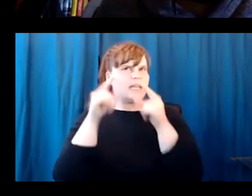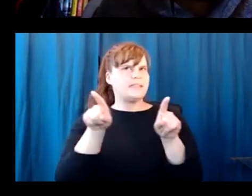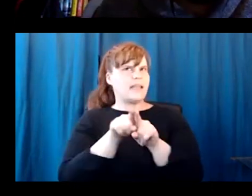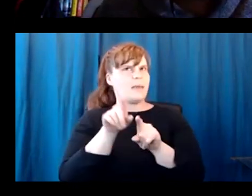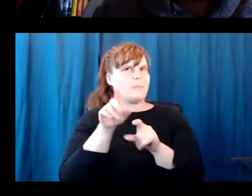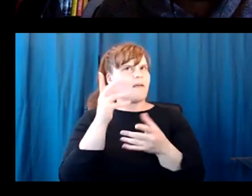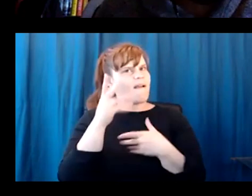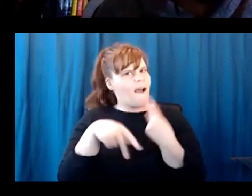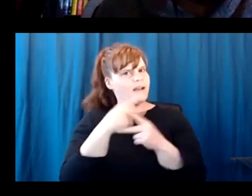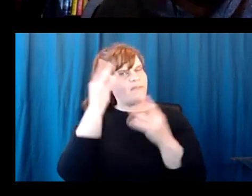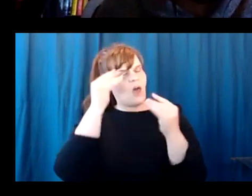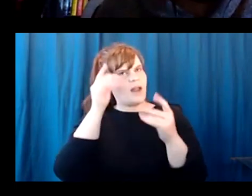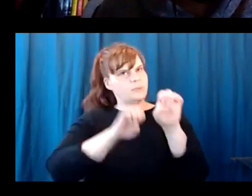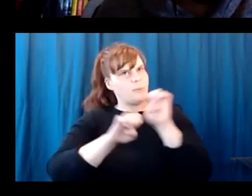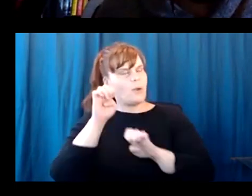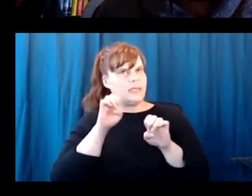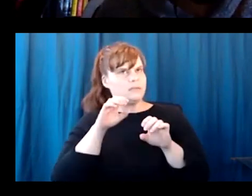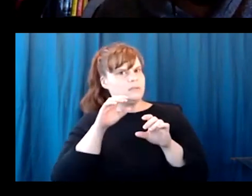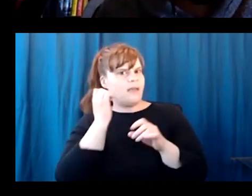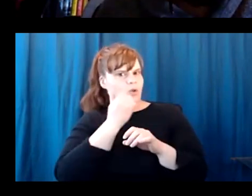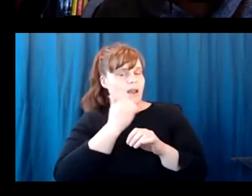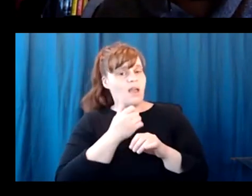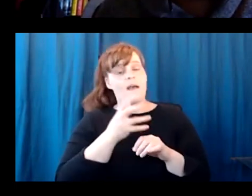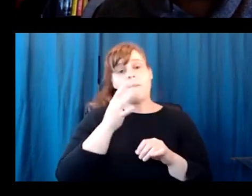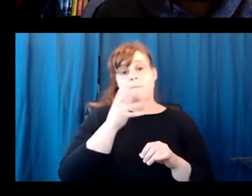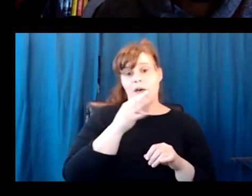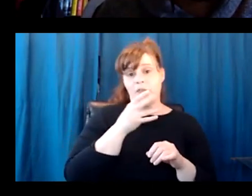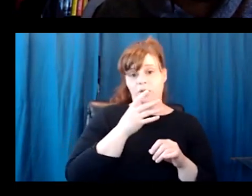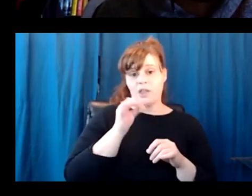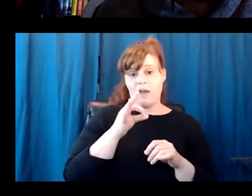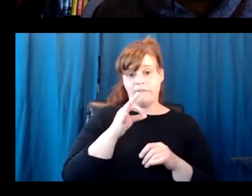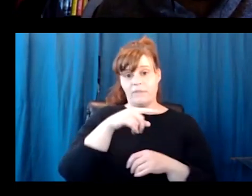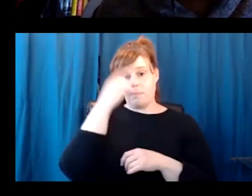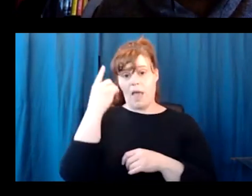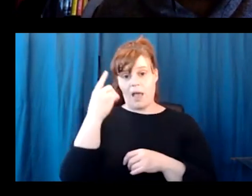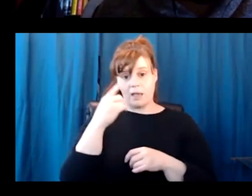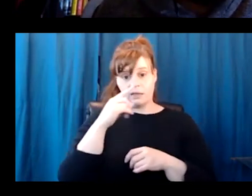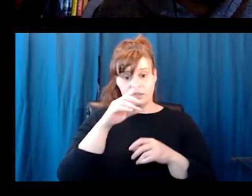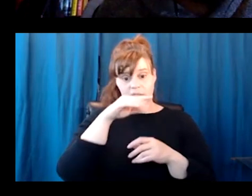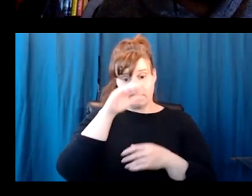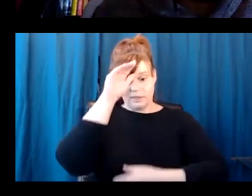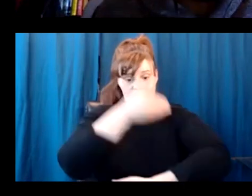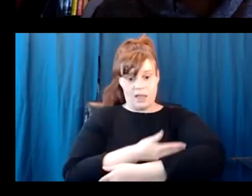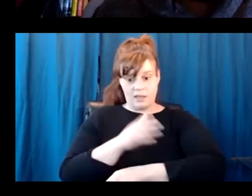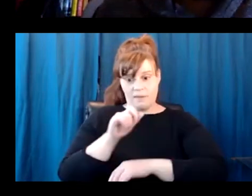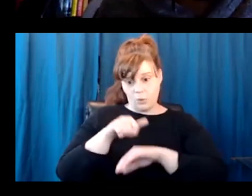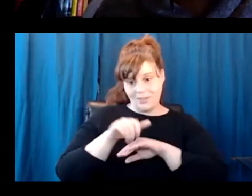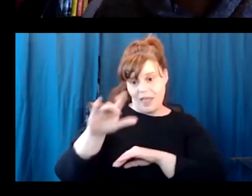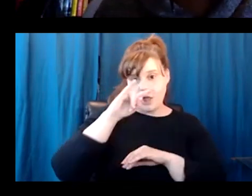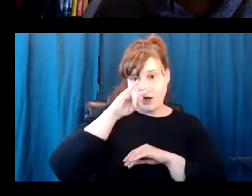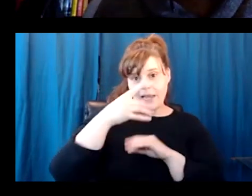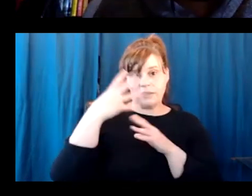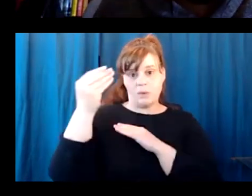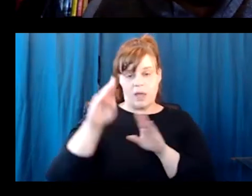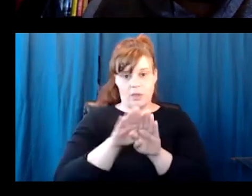Mothers of black sons do it every day, that they must send their child out the front door, because very often Laquan